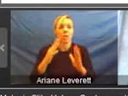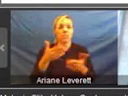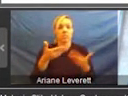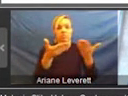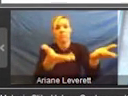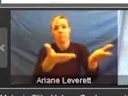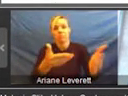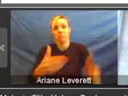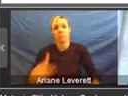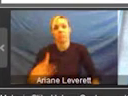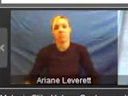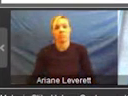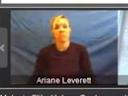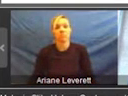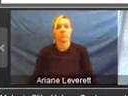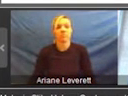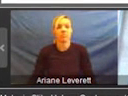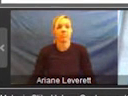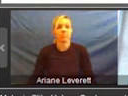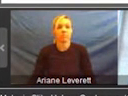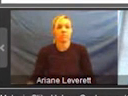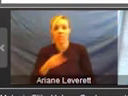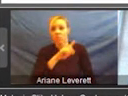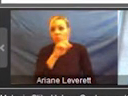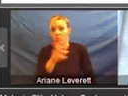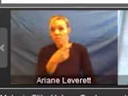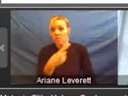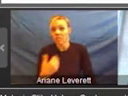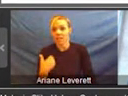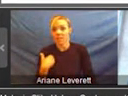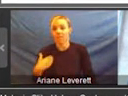Do we have already questions?